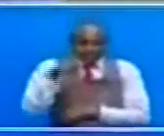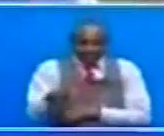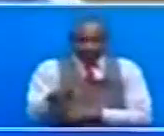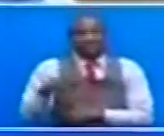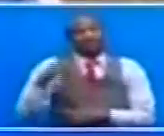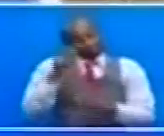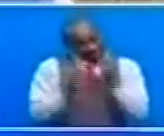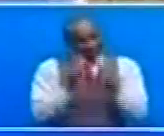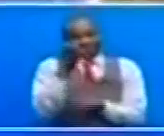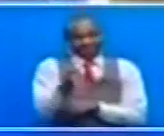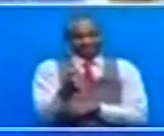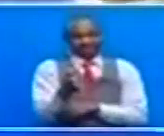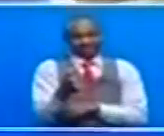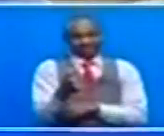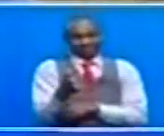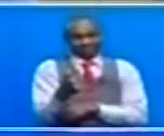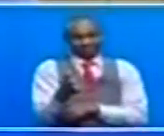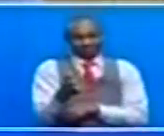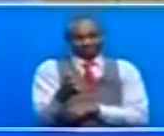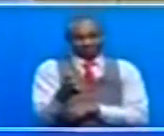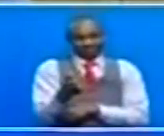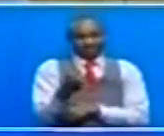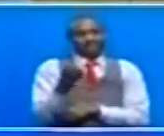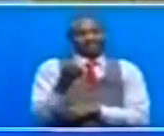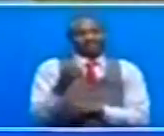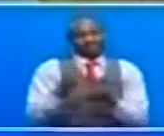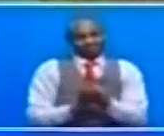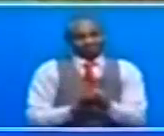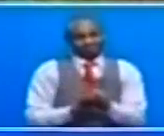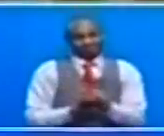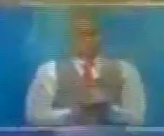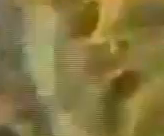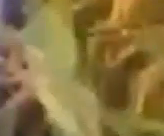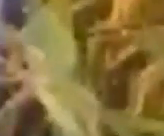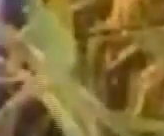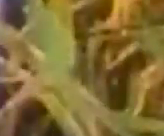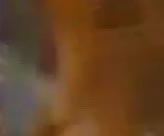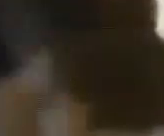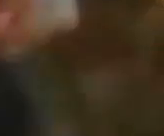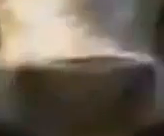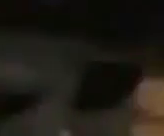farmer, he's a goat dairy farmer. Philip Keitany for The Next Frontier.